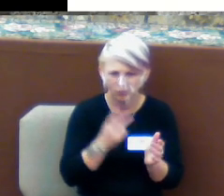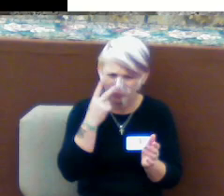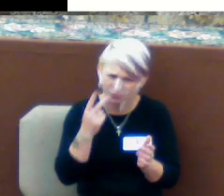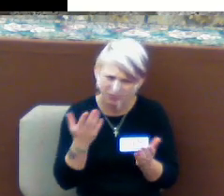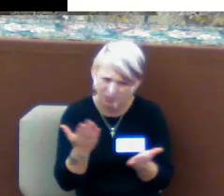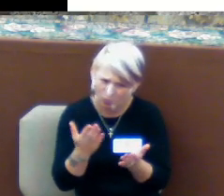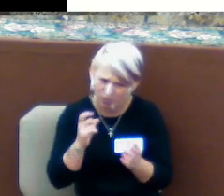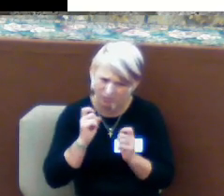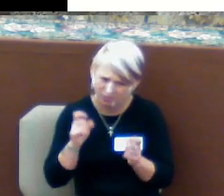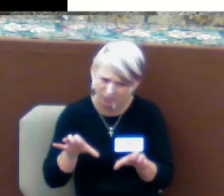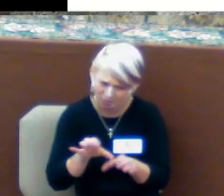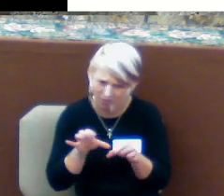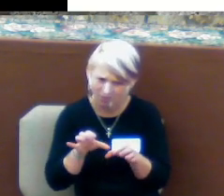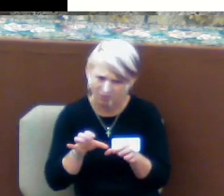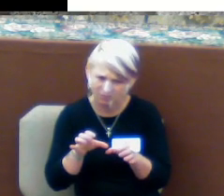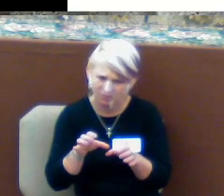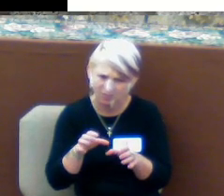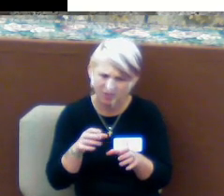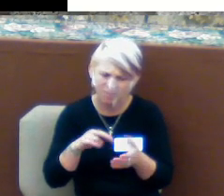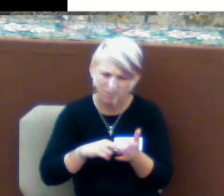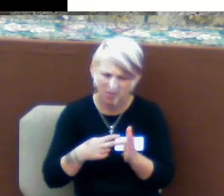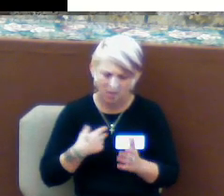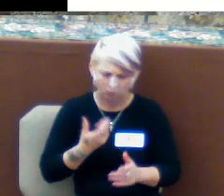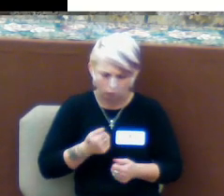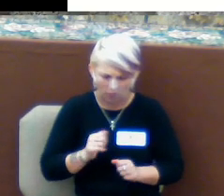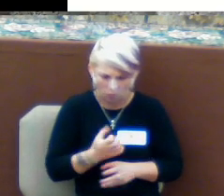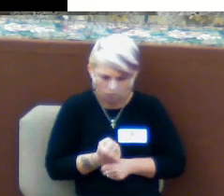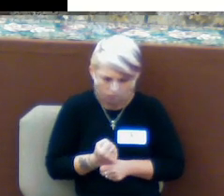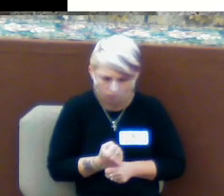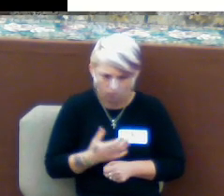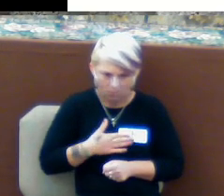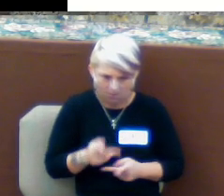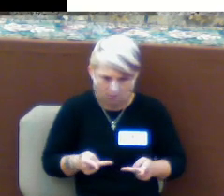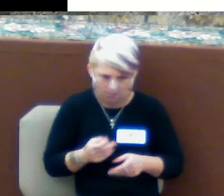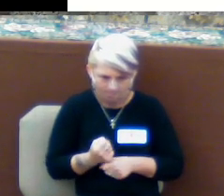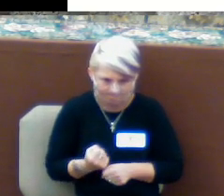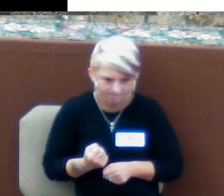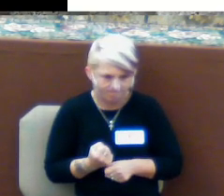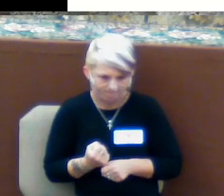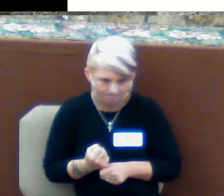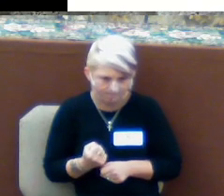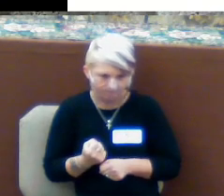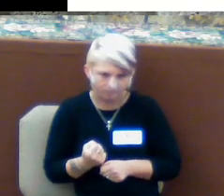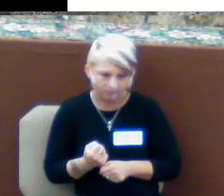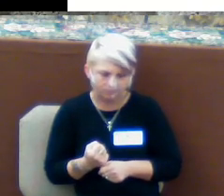sin is? Sin is holding on to my place.